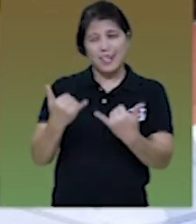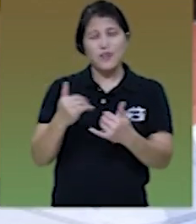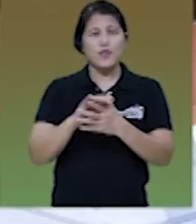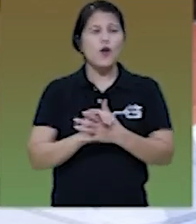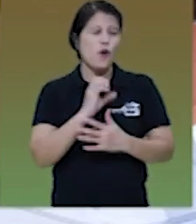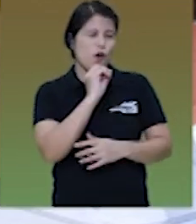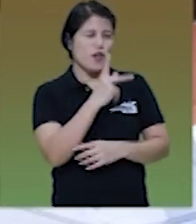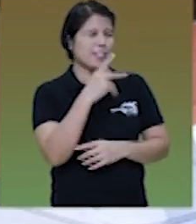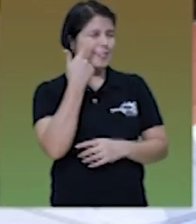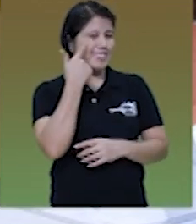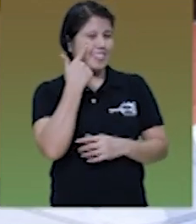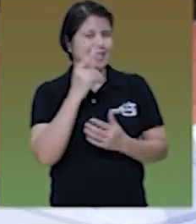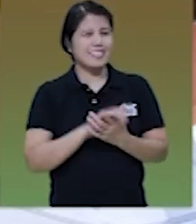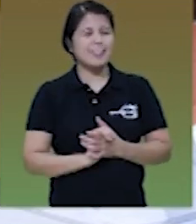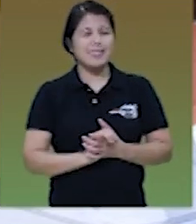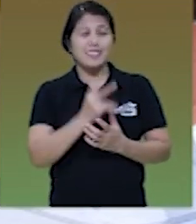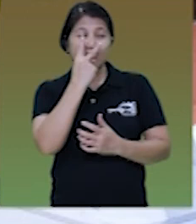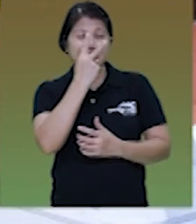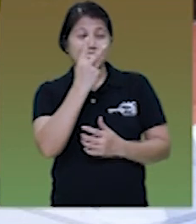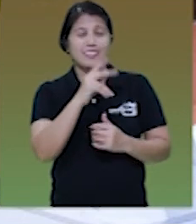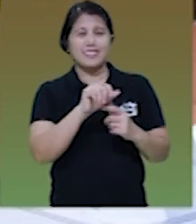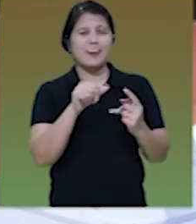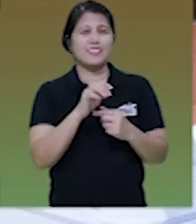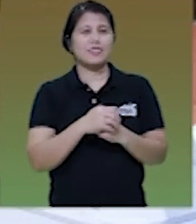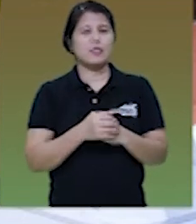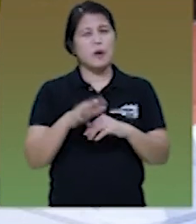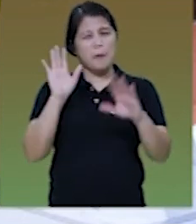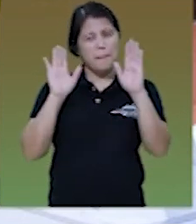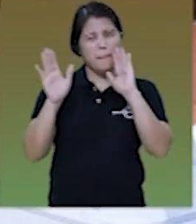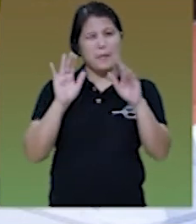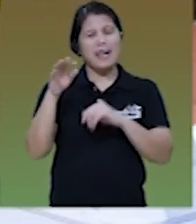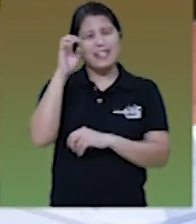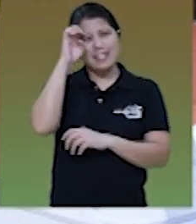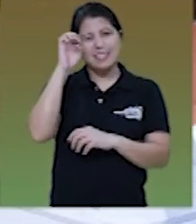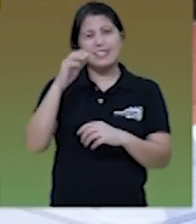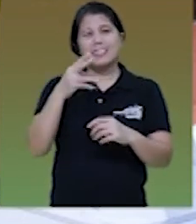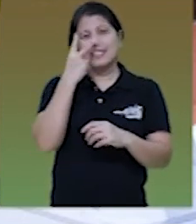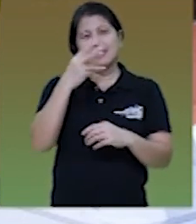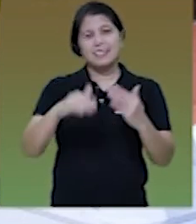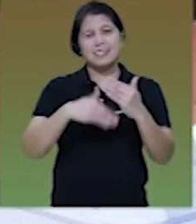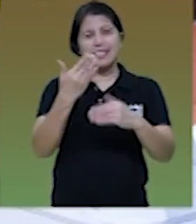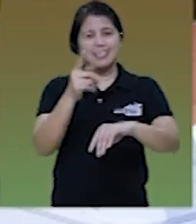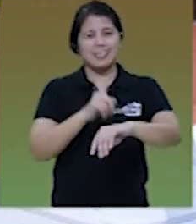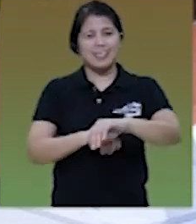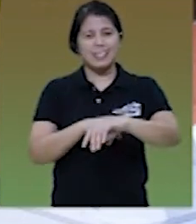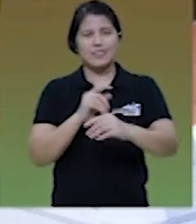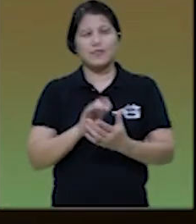Okay, Gina. Bye! See you around! Bye, Eliz. See you next time.